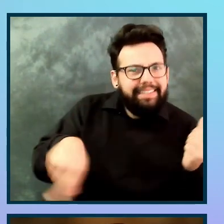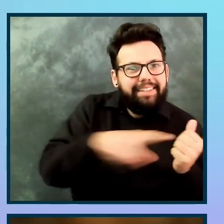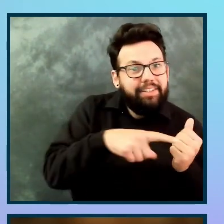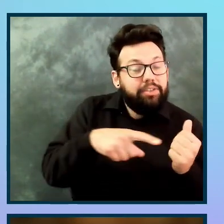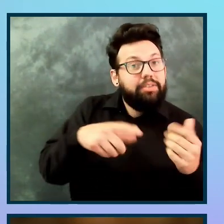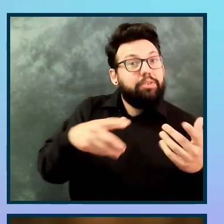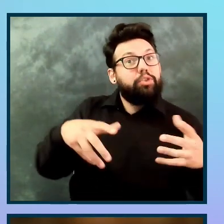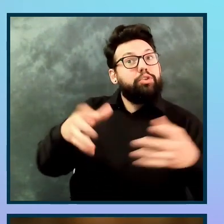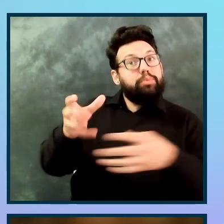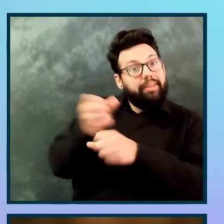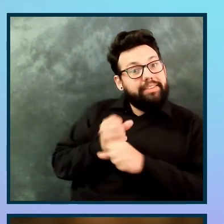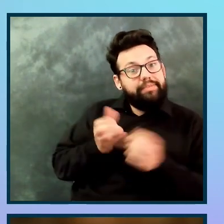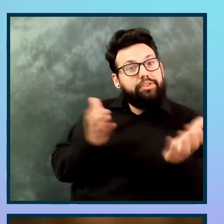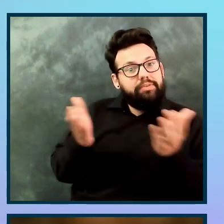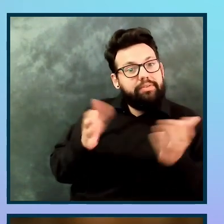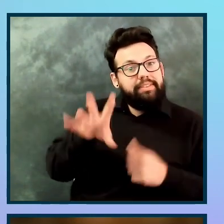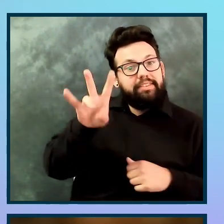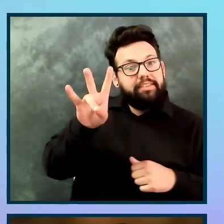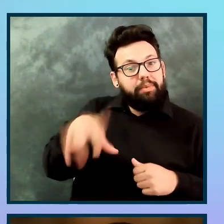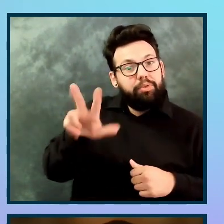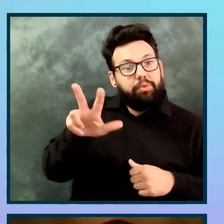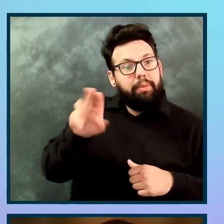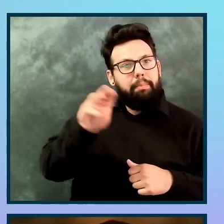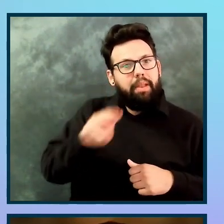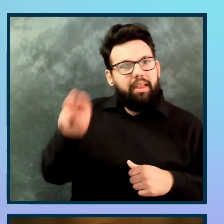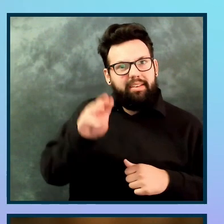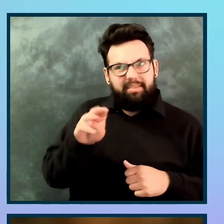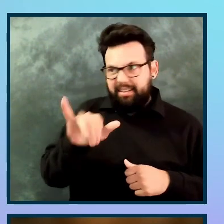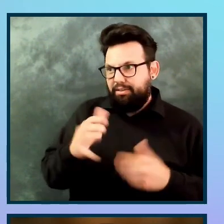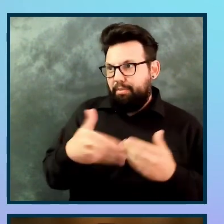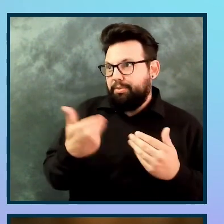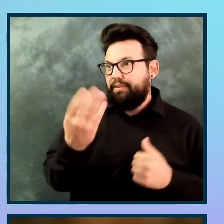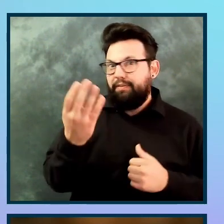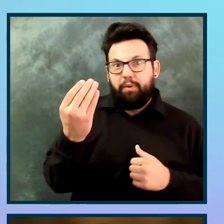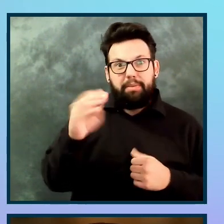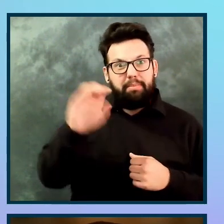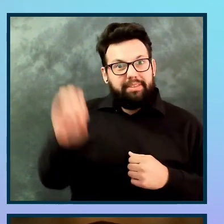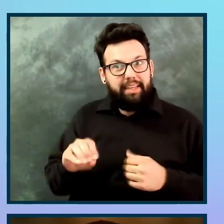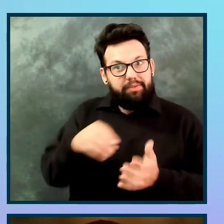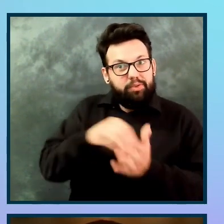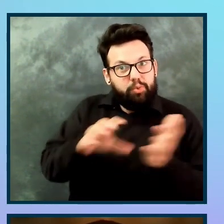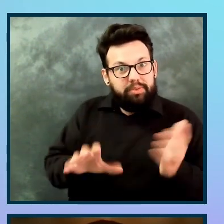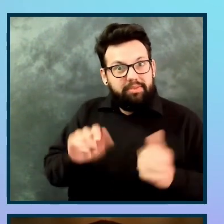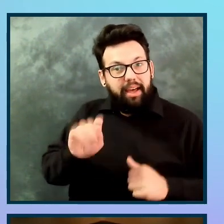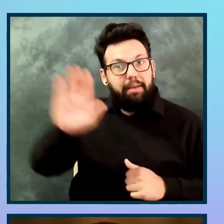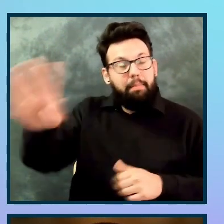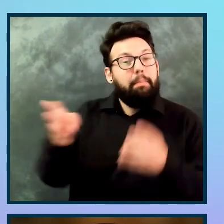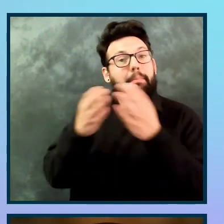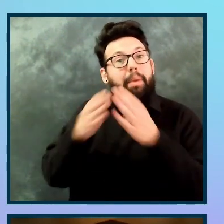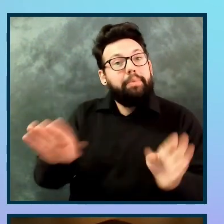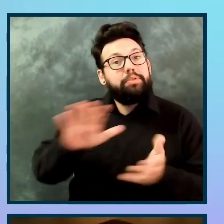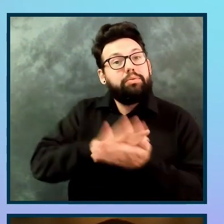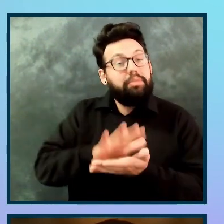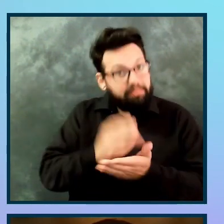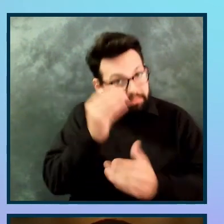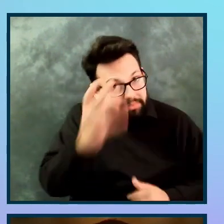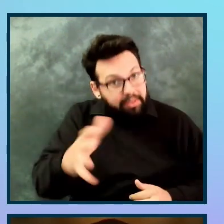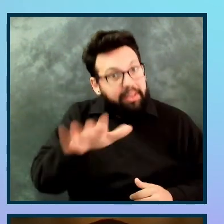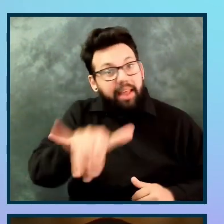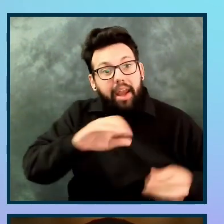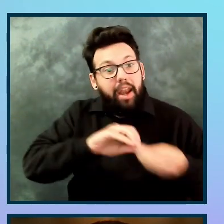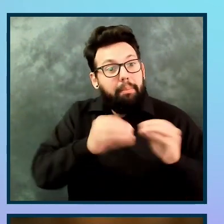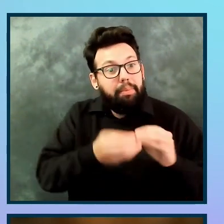about 14% of all public school students. And this number increases every year. So in 2022, it's